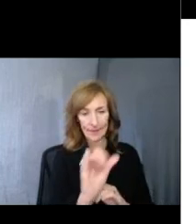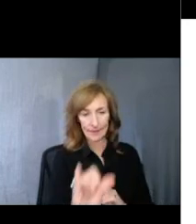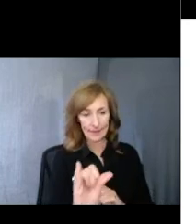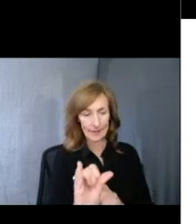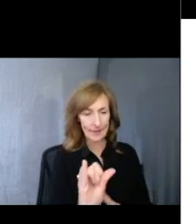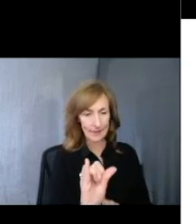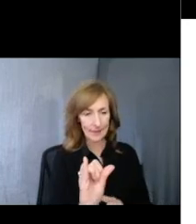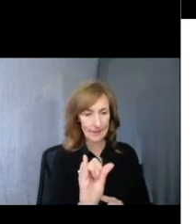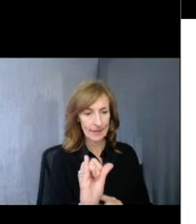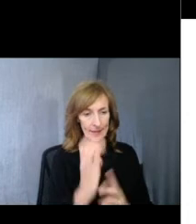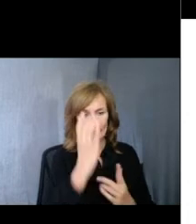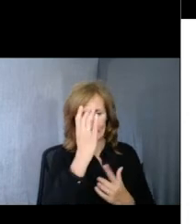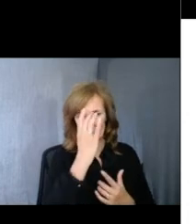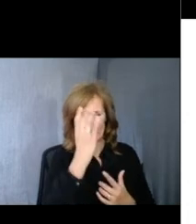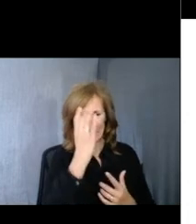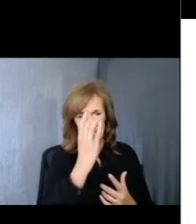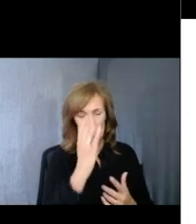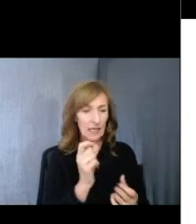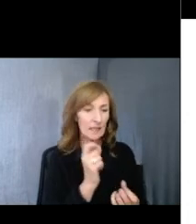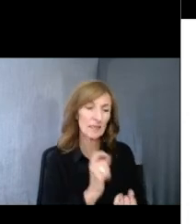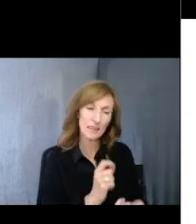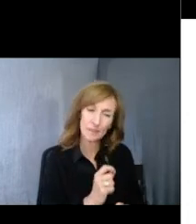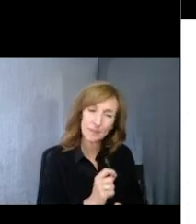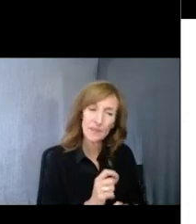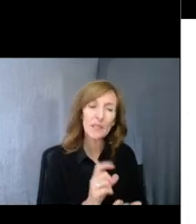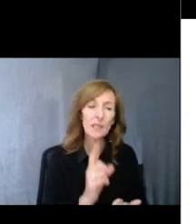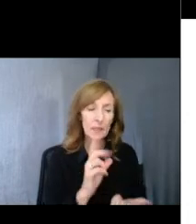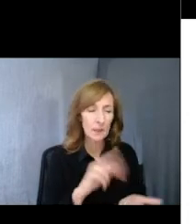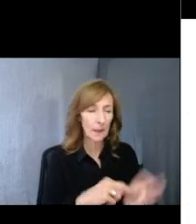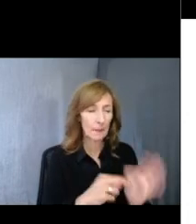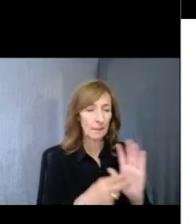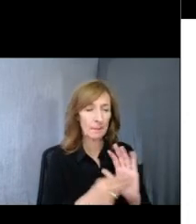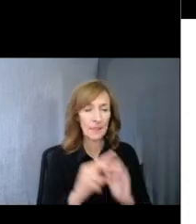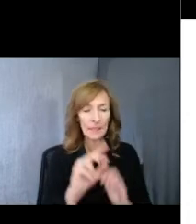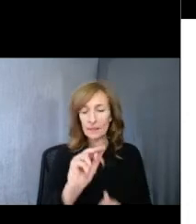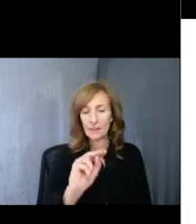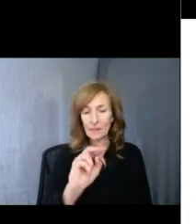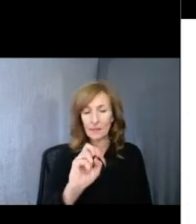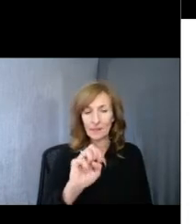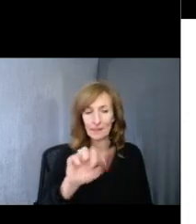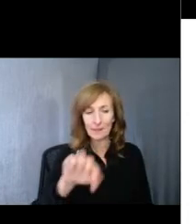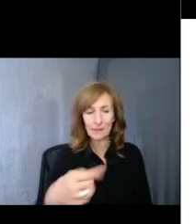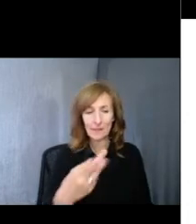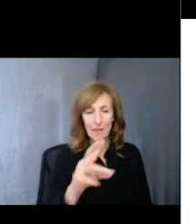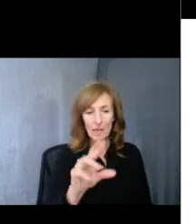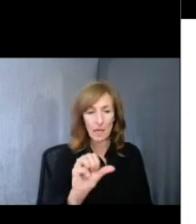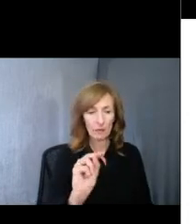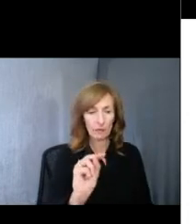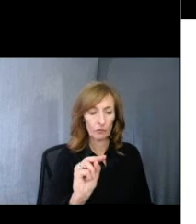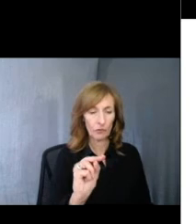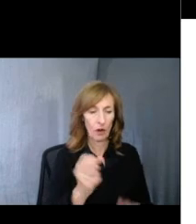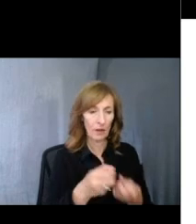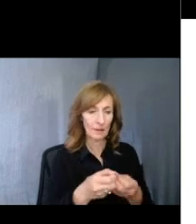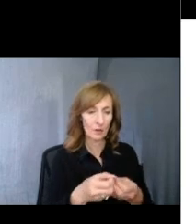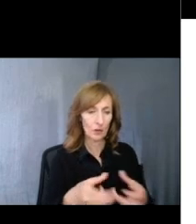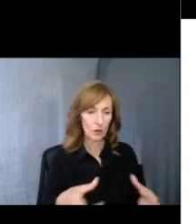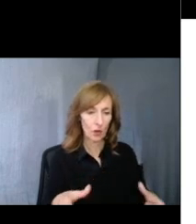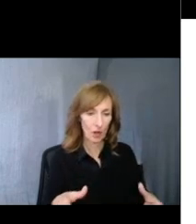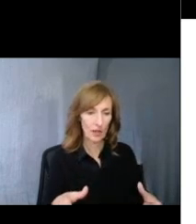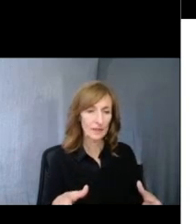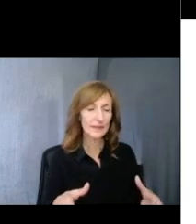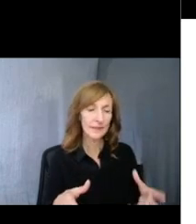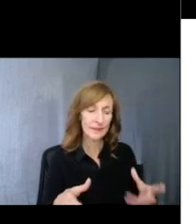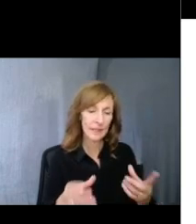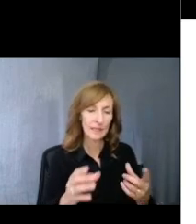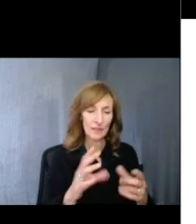loss before their blood work changes. But they'll, as they start to lose nephrons, isocynuria